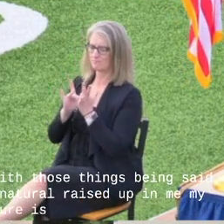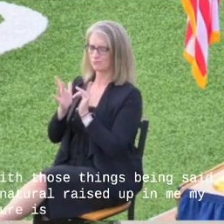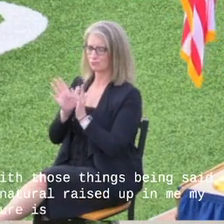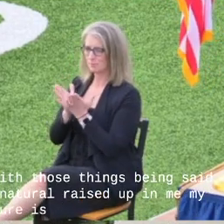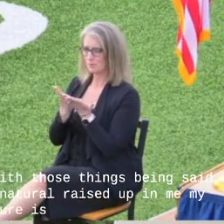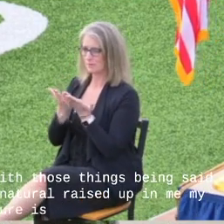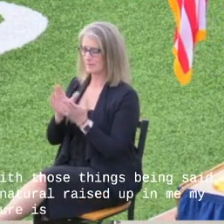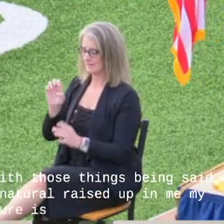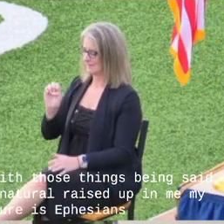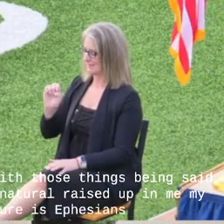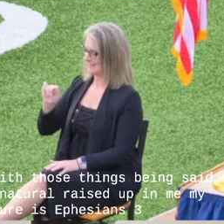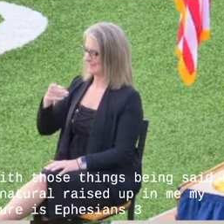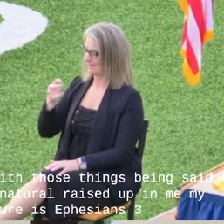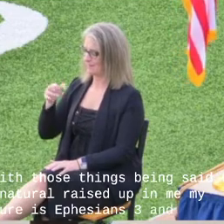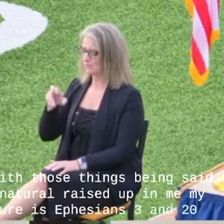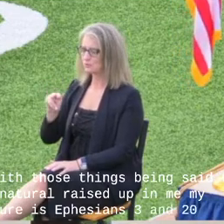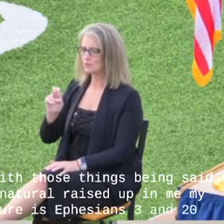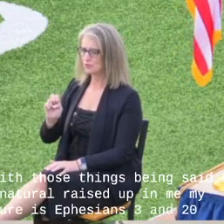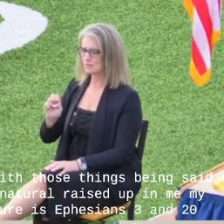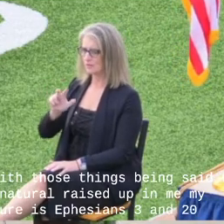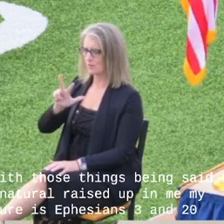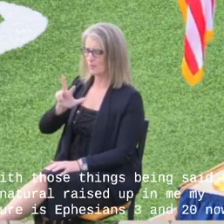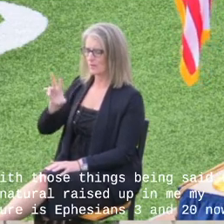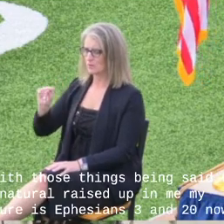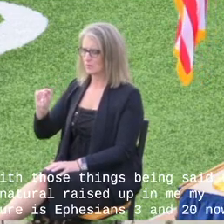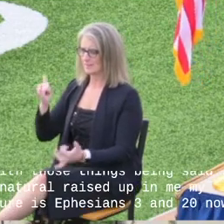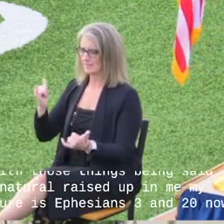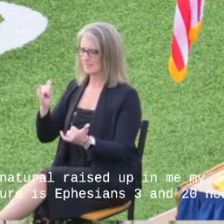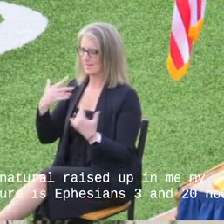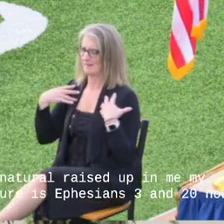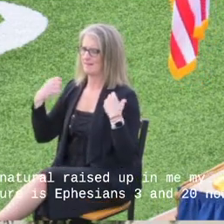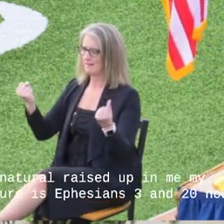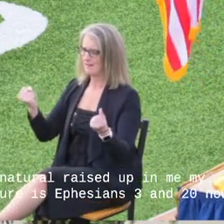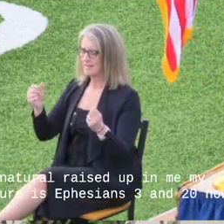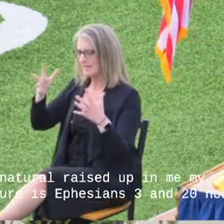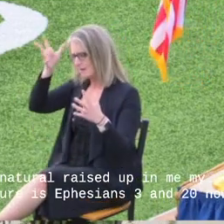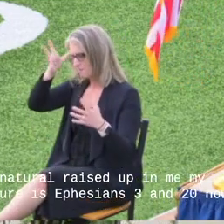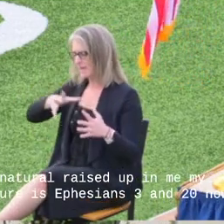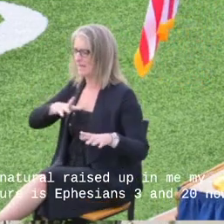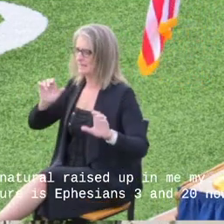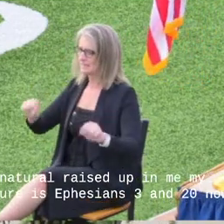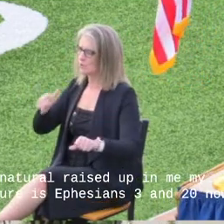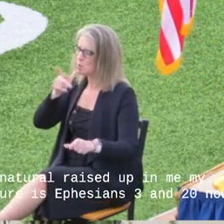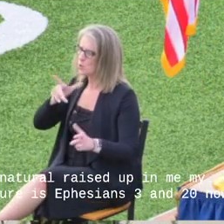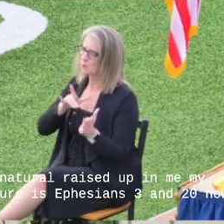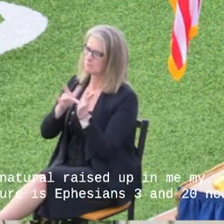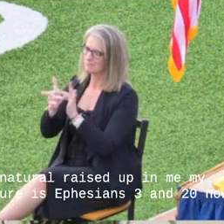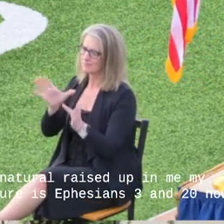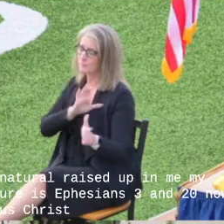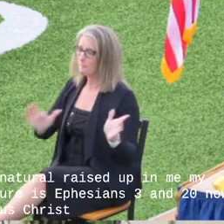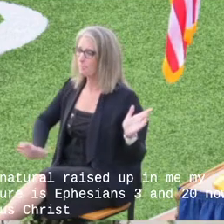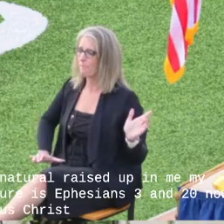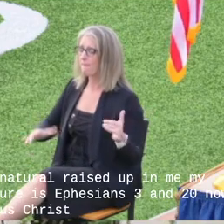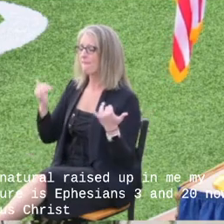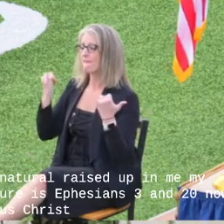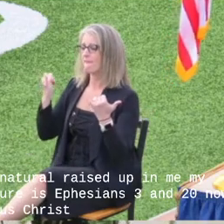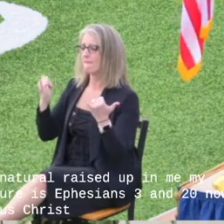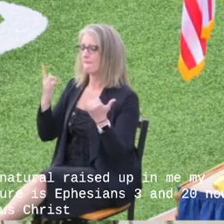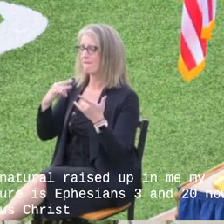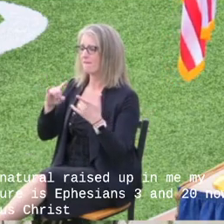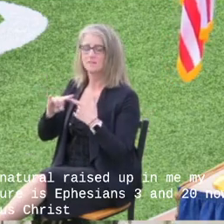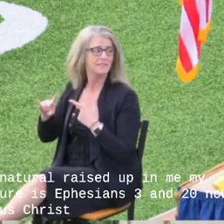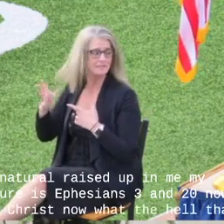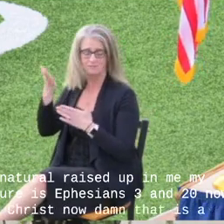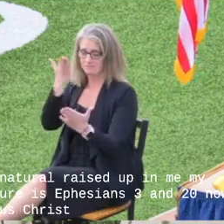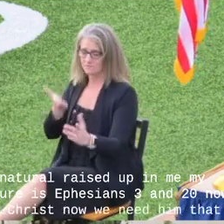is Ephesians 3:20. Now unto him that is able, who? Jesus Christ. Now unto him